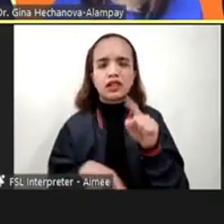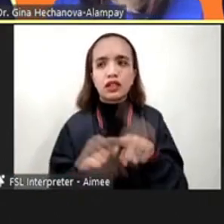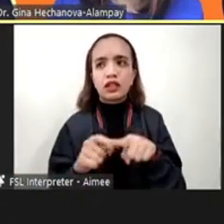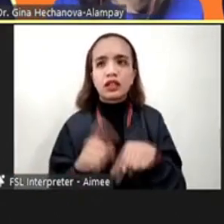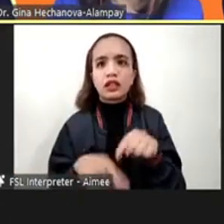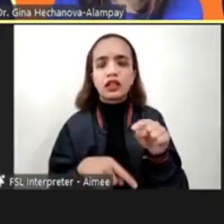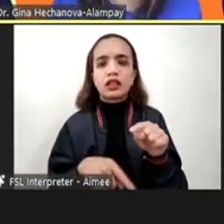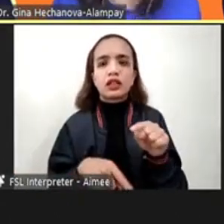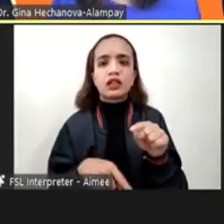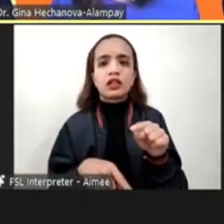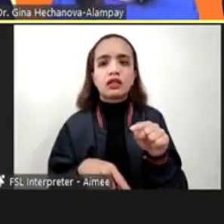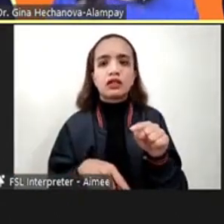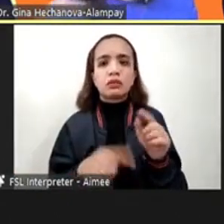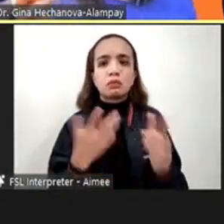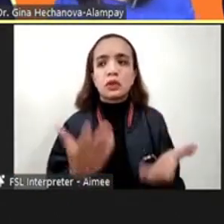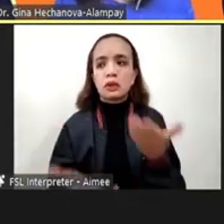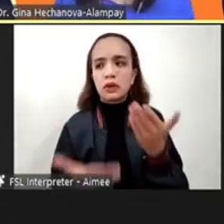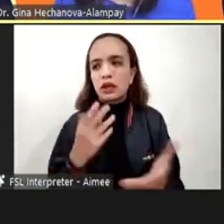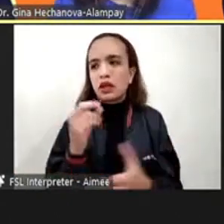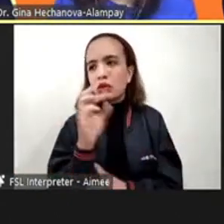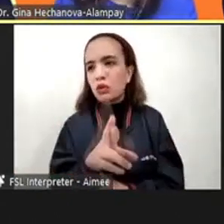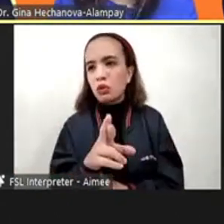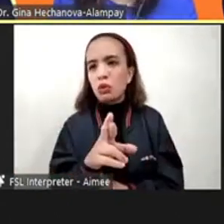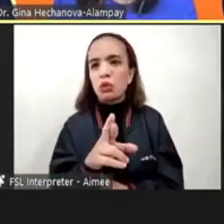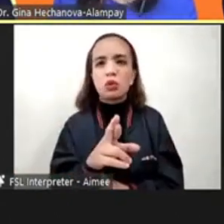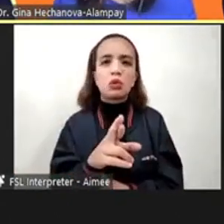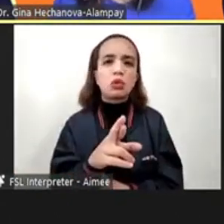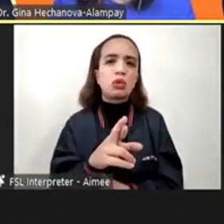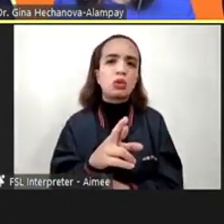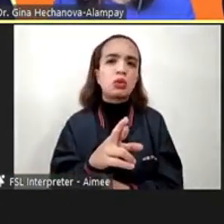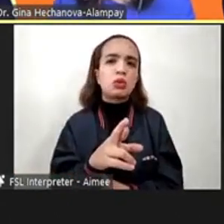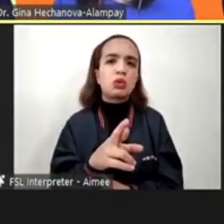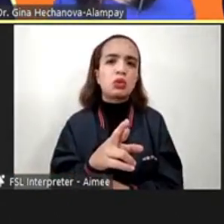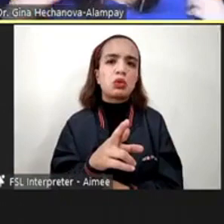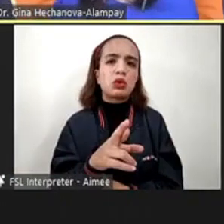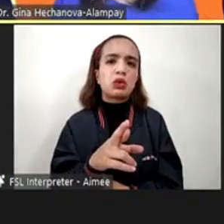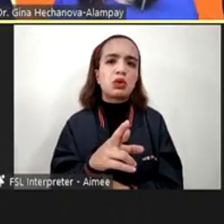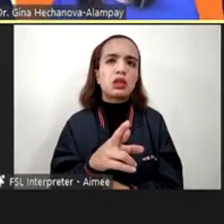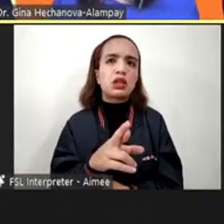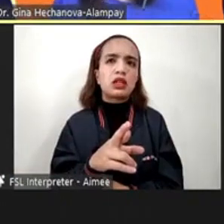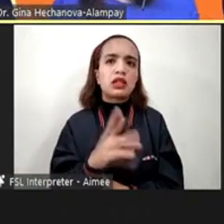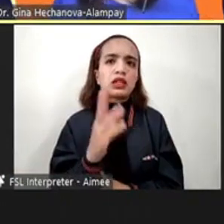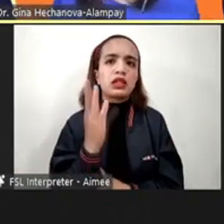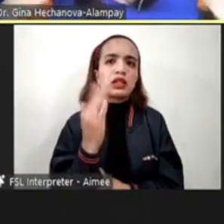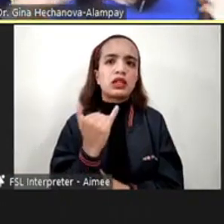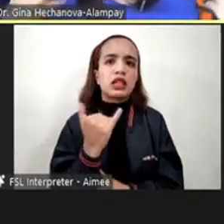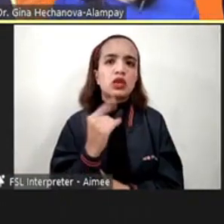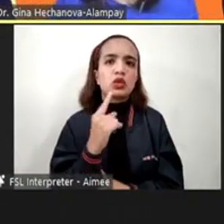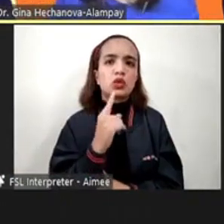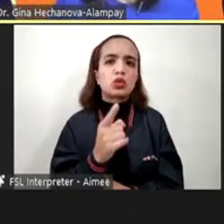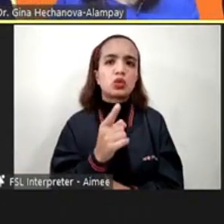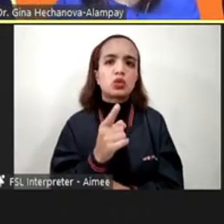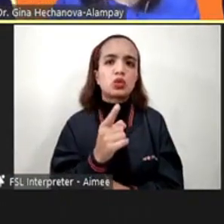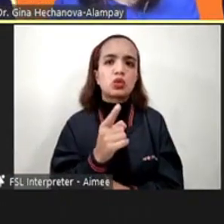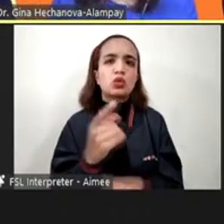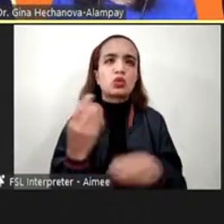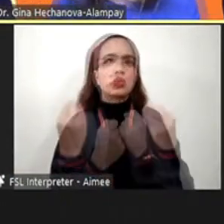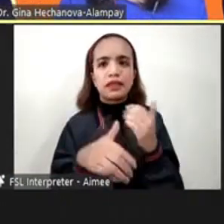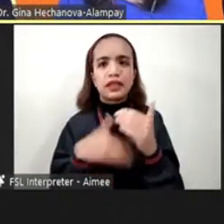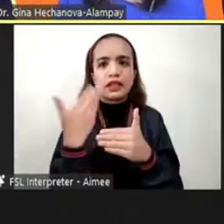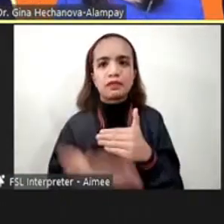as fun perhaps, or it isn't as meaningful because they've lost that sense of social